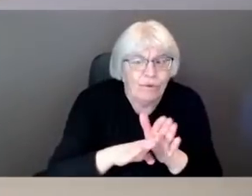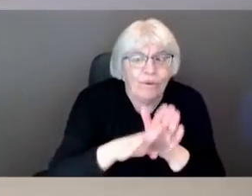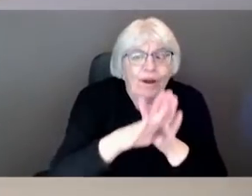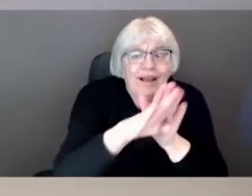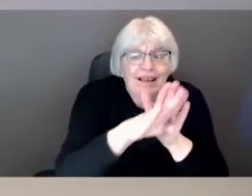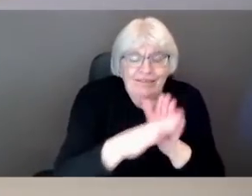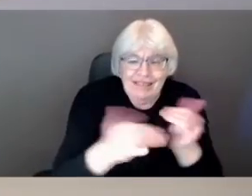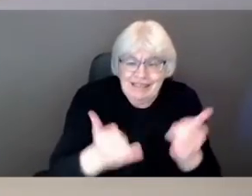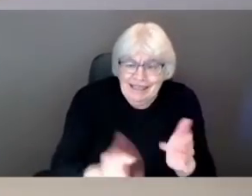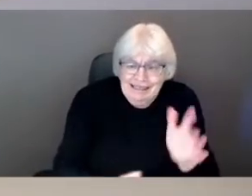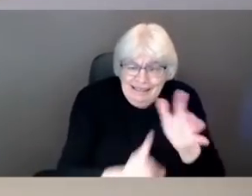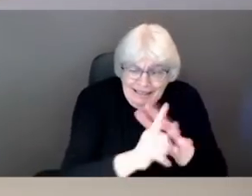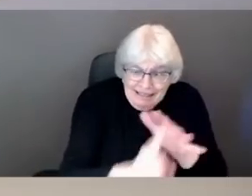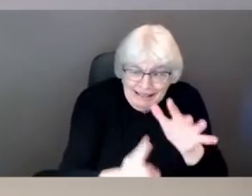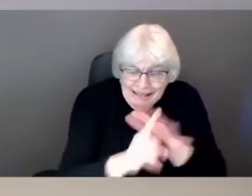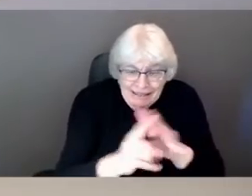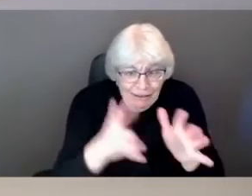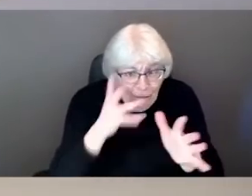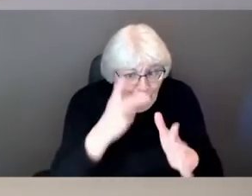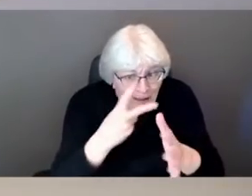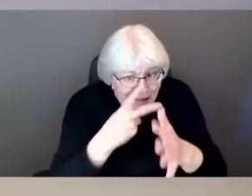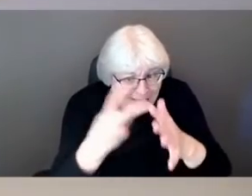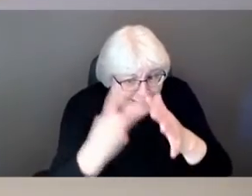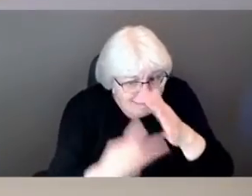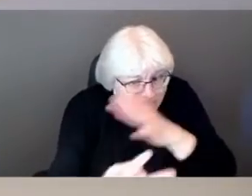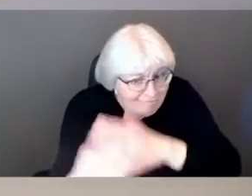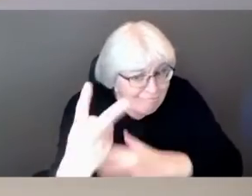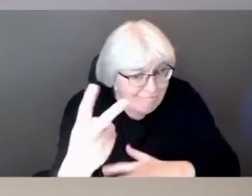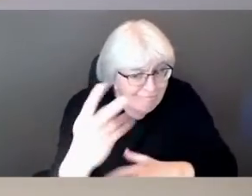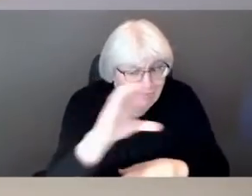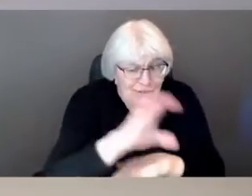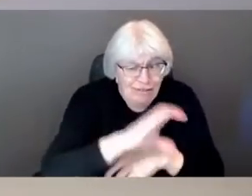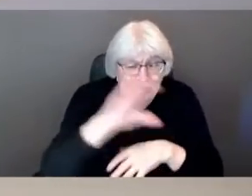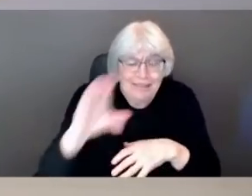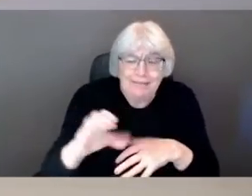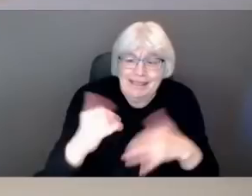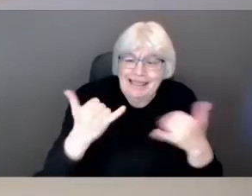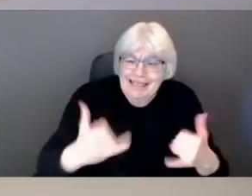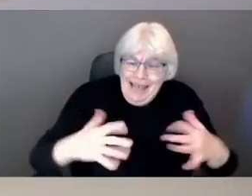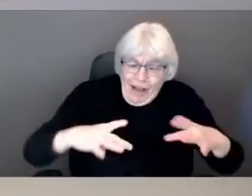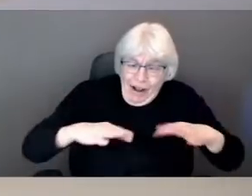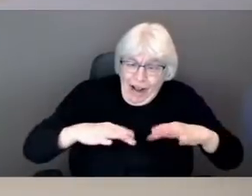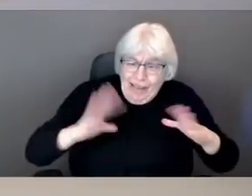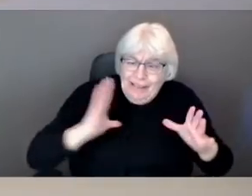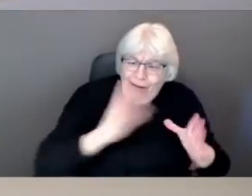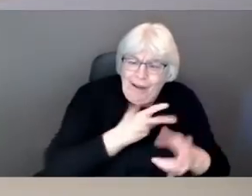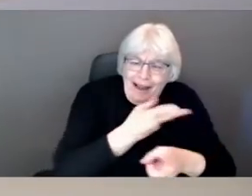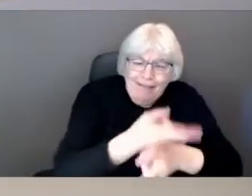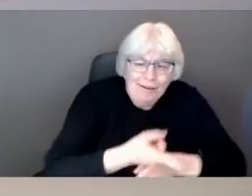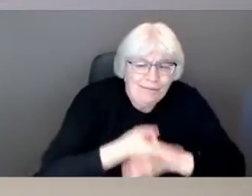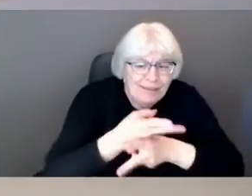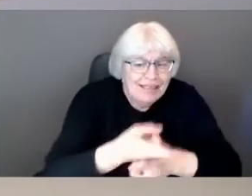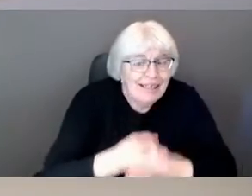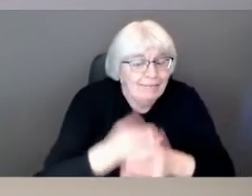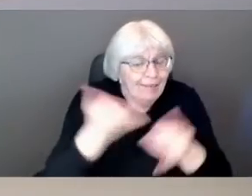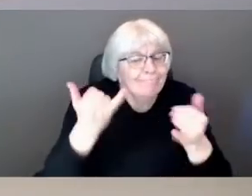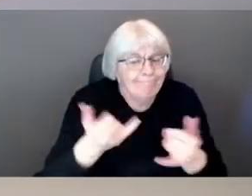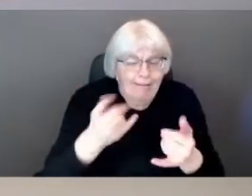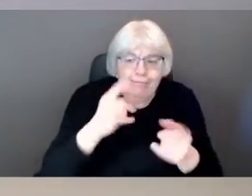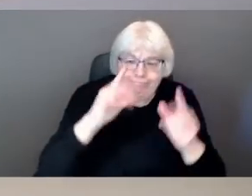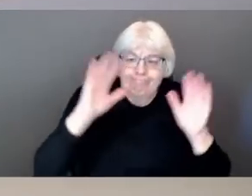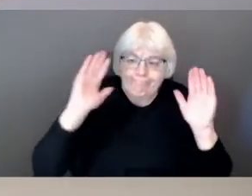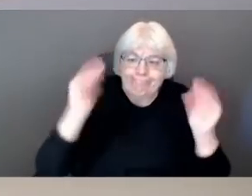season. COVID-19 is circulating in the province. This virus continues to spread and move when people